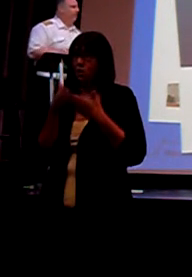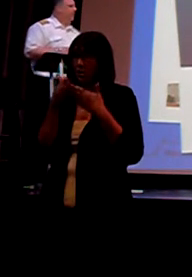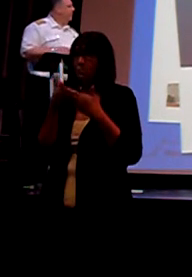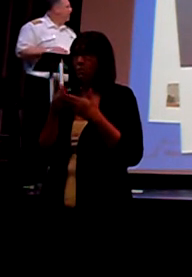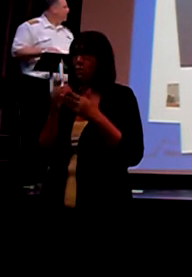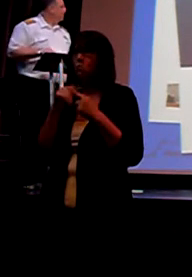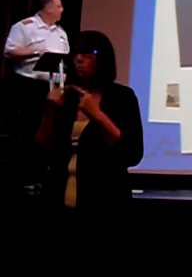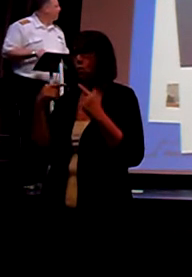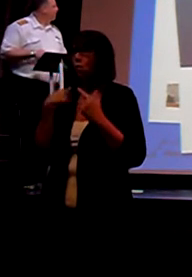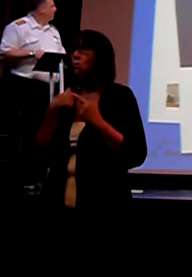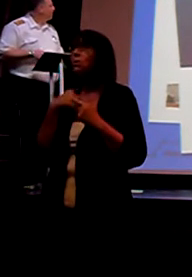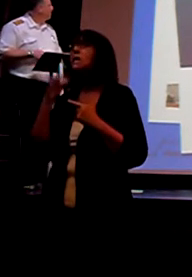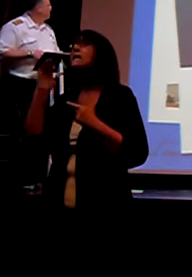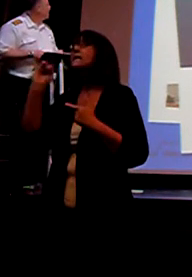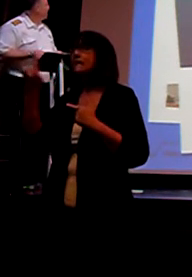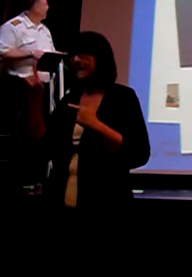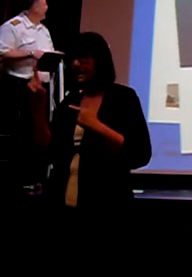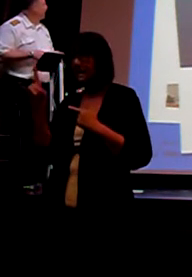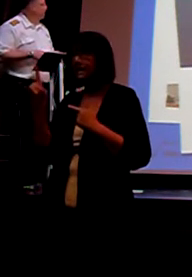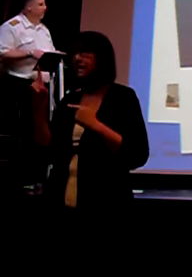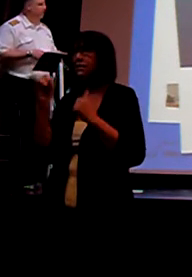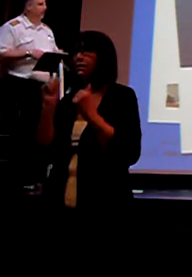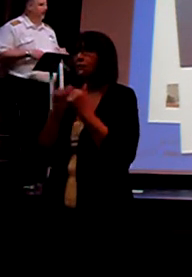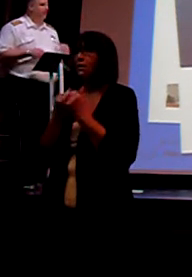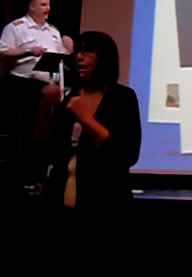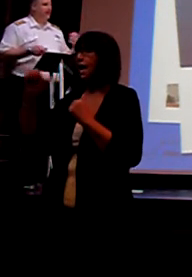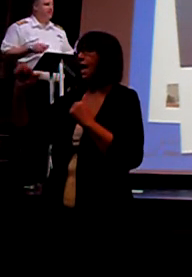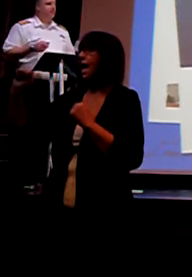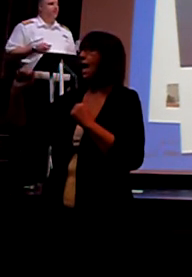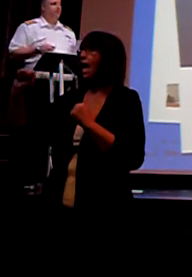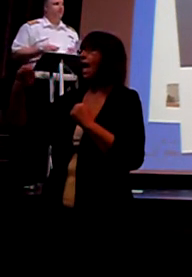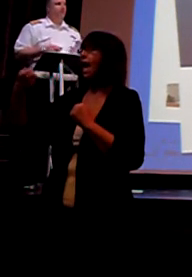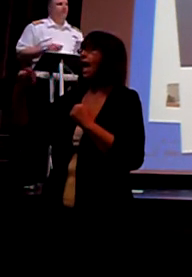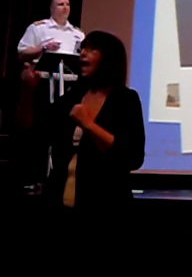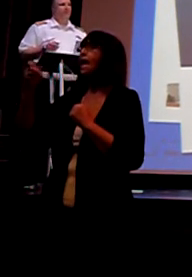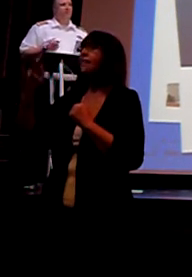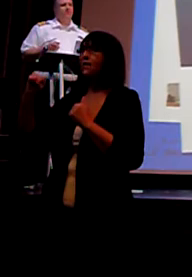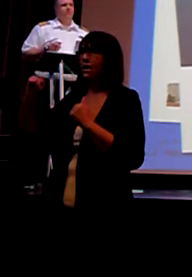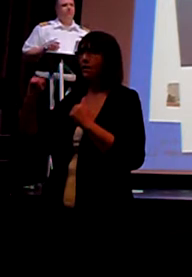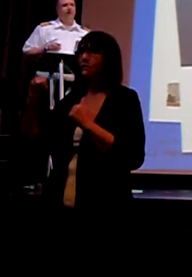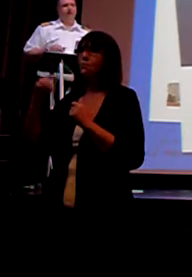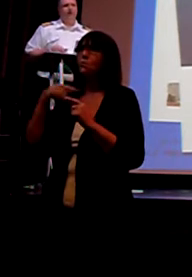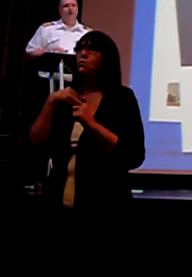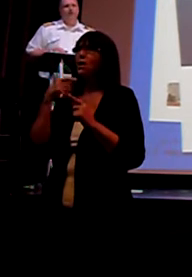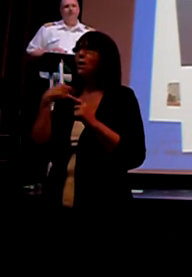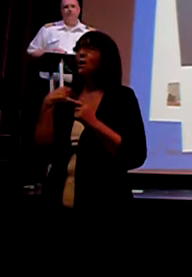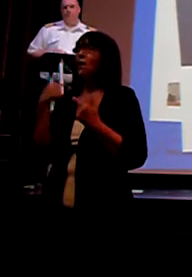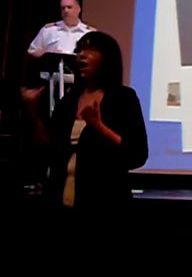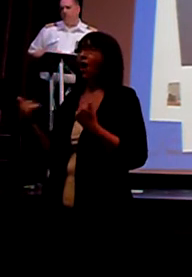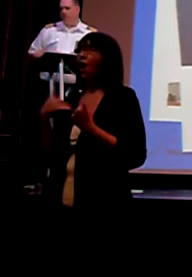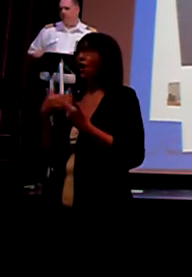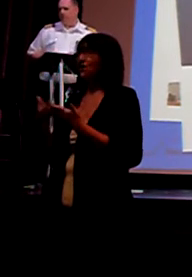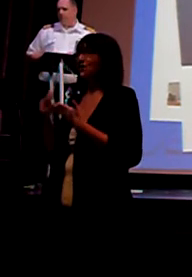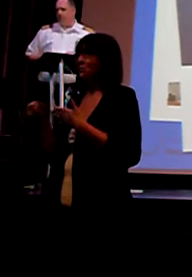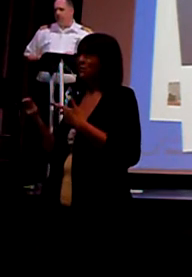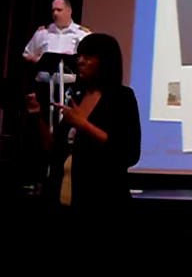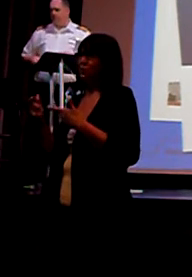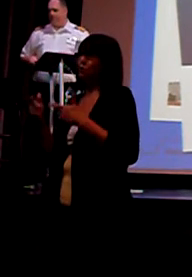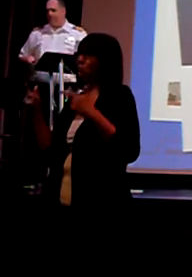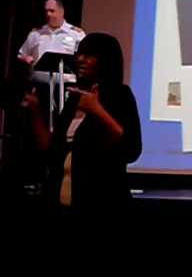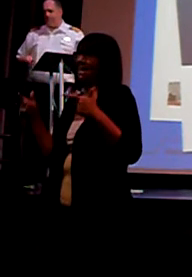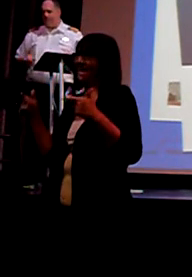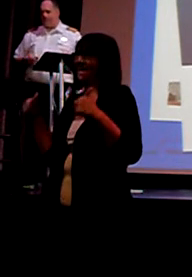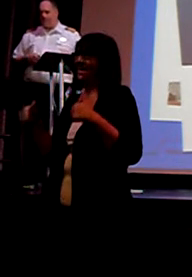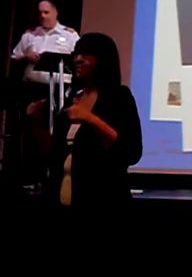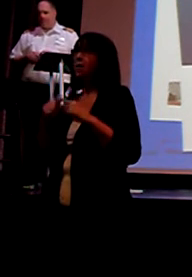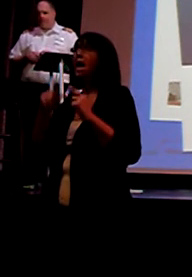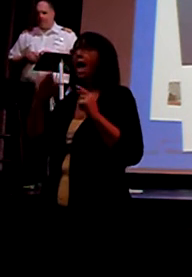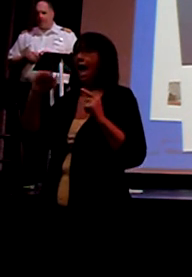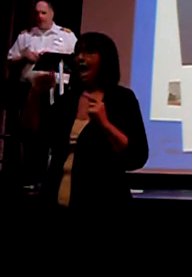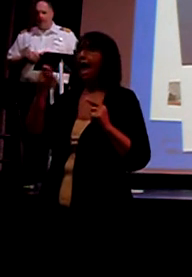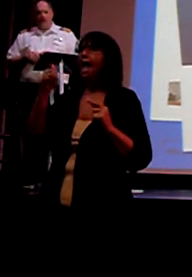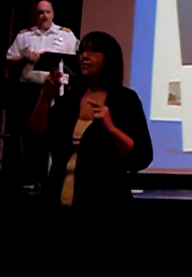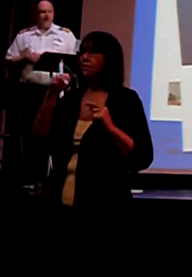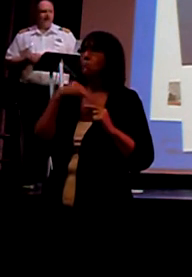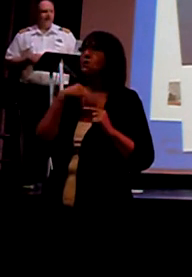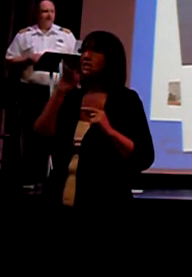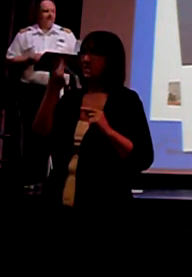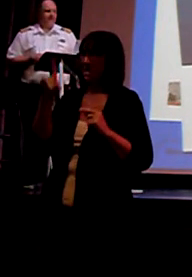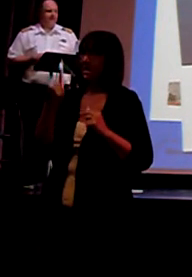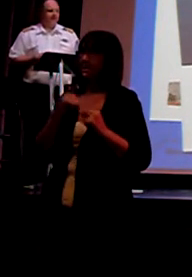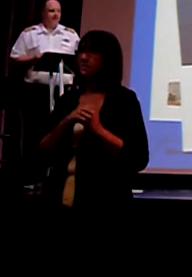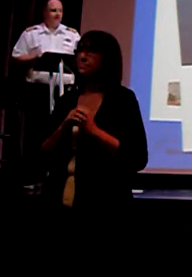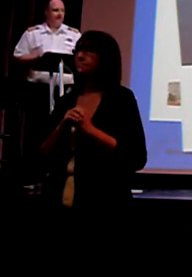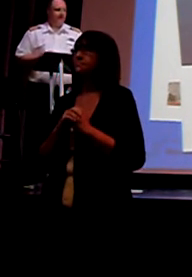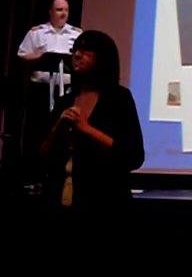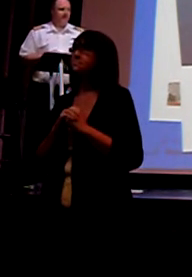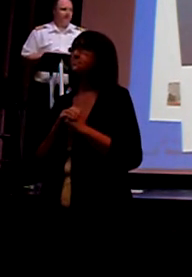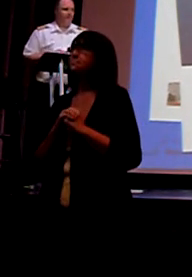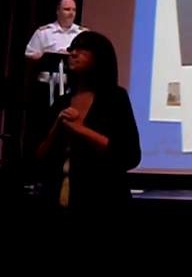but we did with the Anthem. I passed through there. We are a little bit too big to do it. And then this